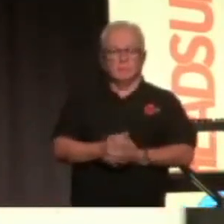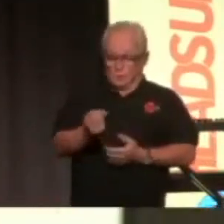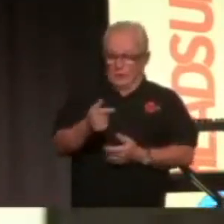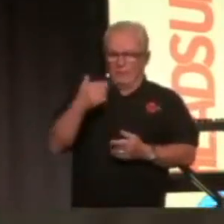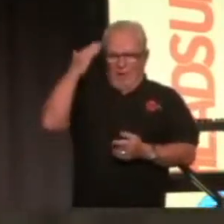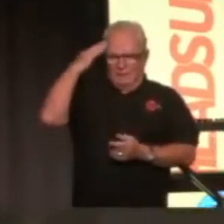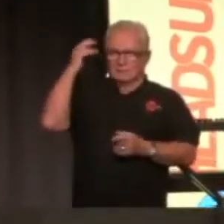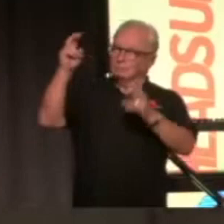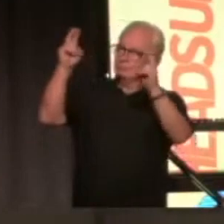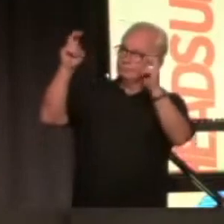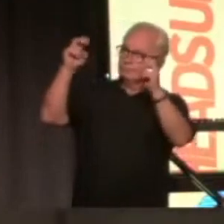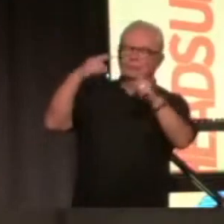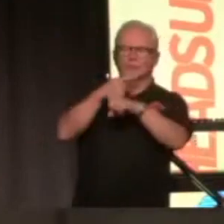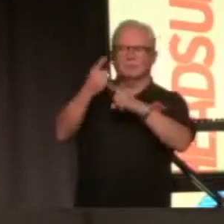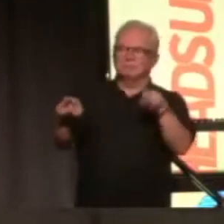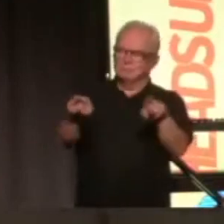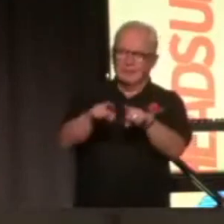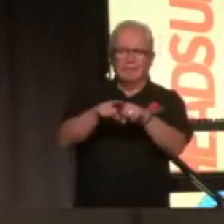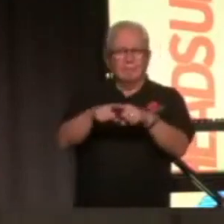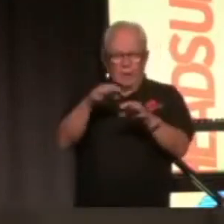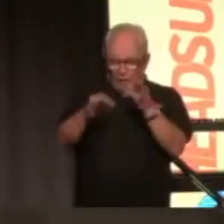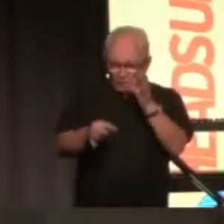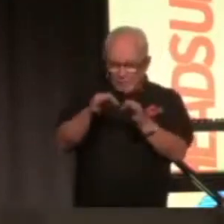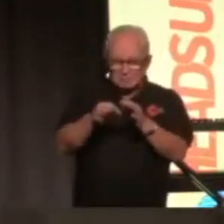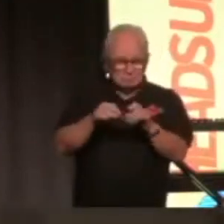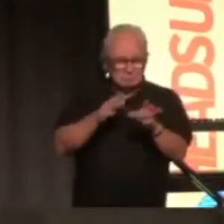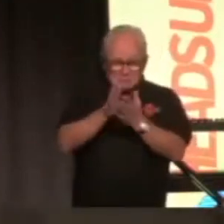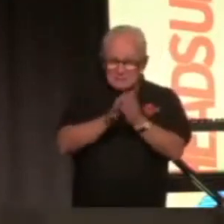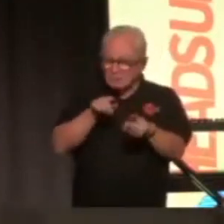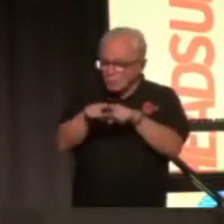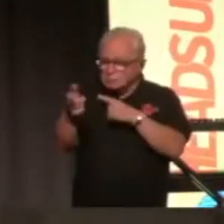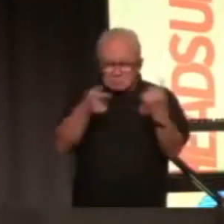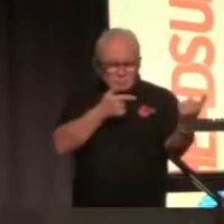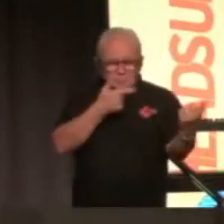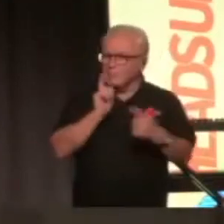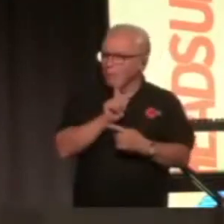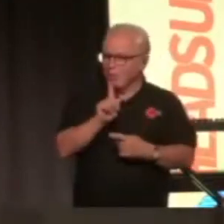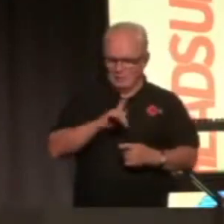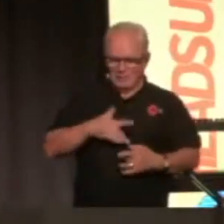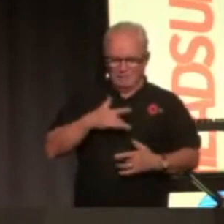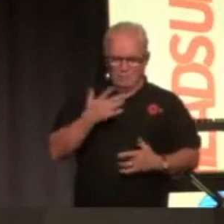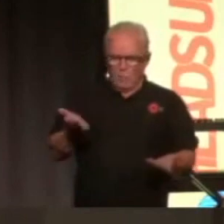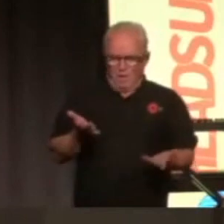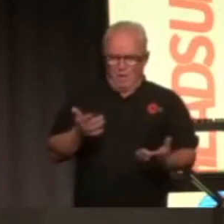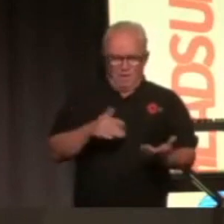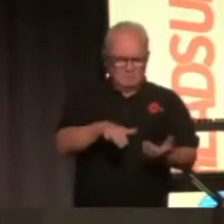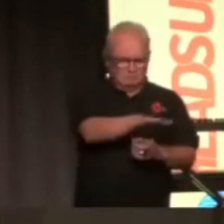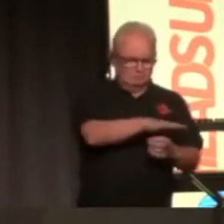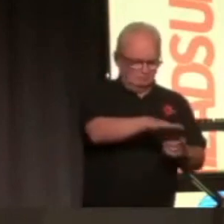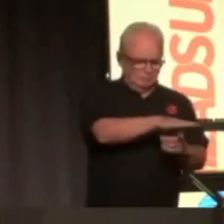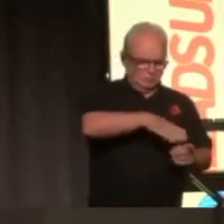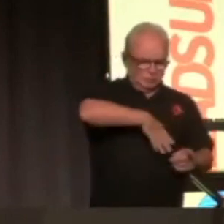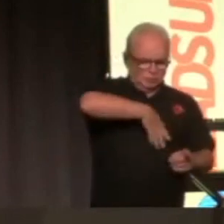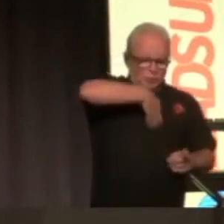The head speaks of government. Most of us are living out our lives from a soul place and not